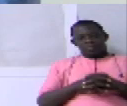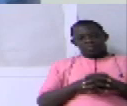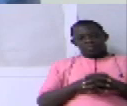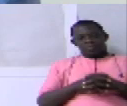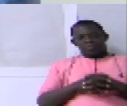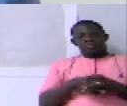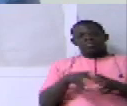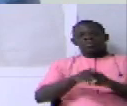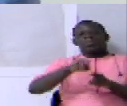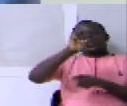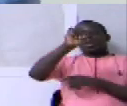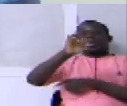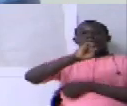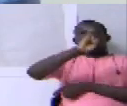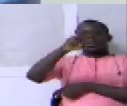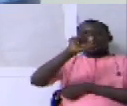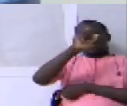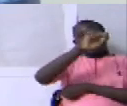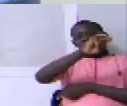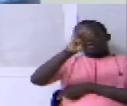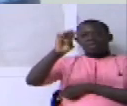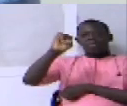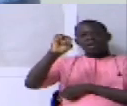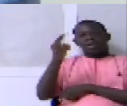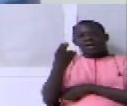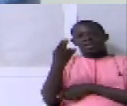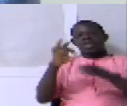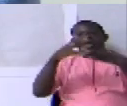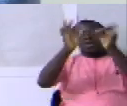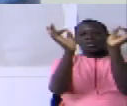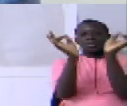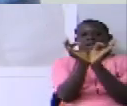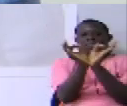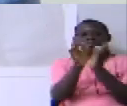Okay. Ijame's team were torturers.